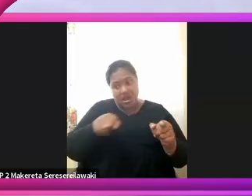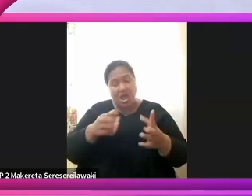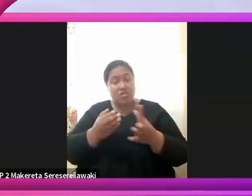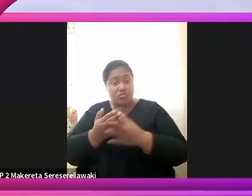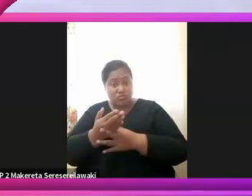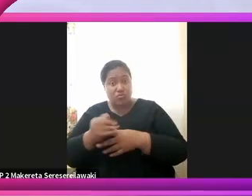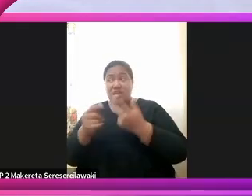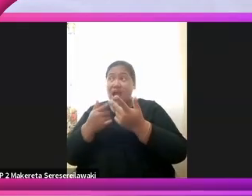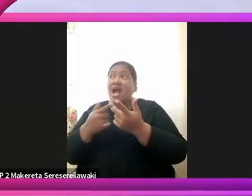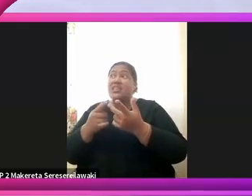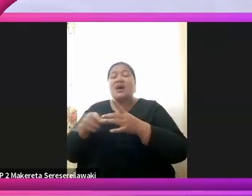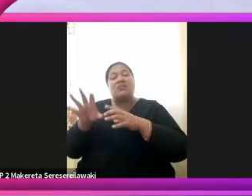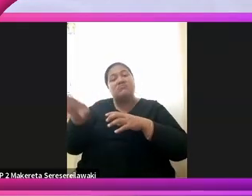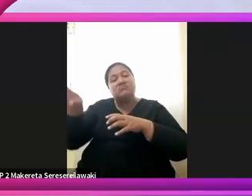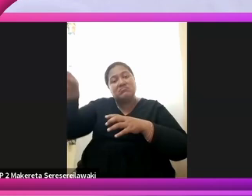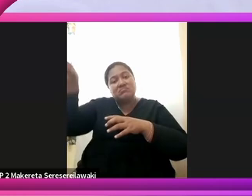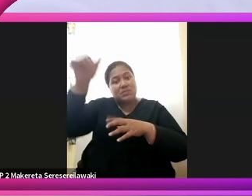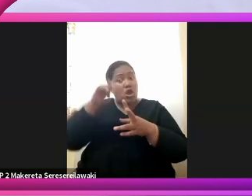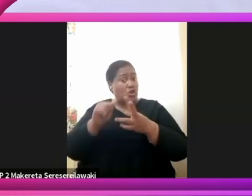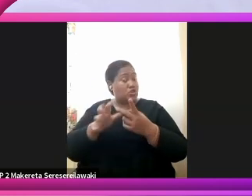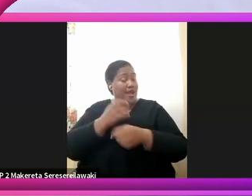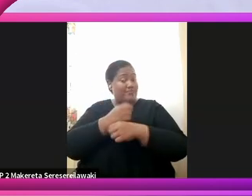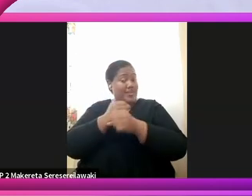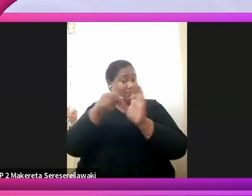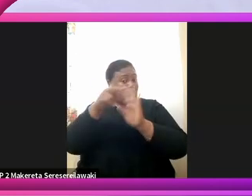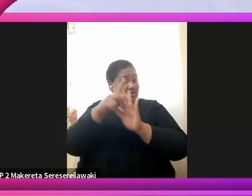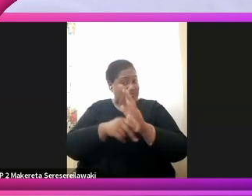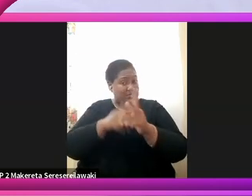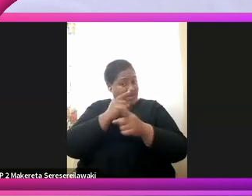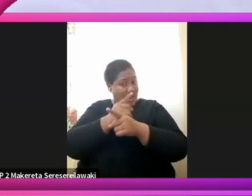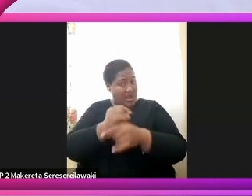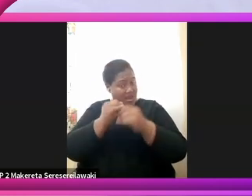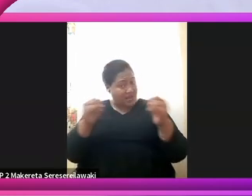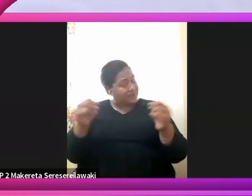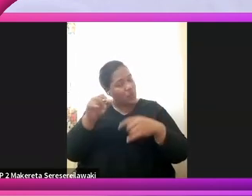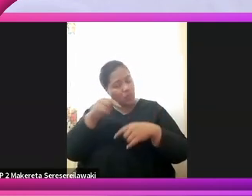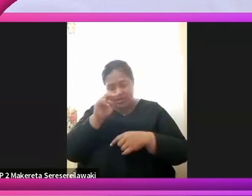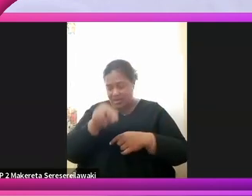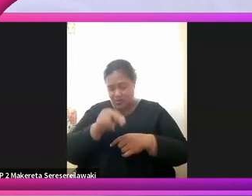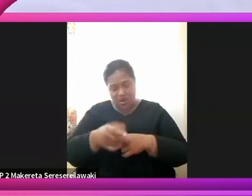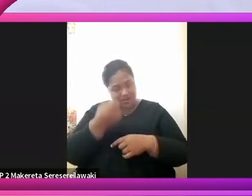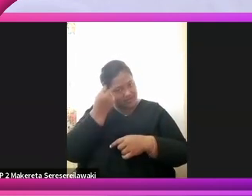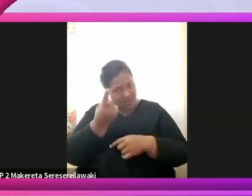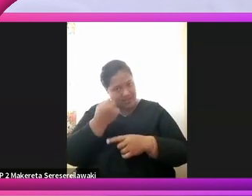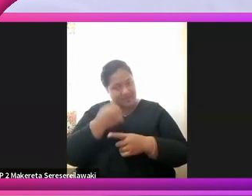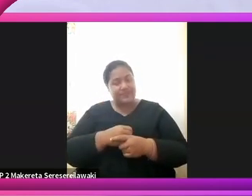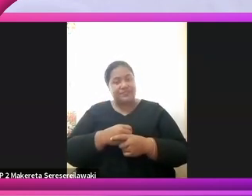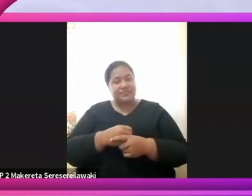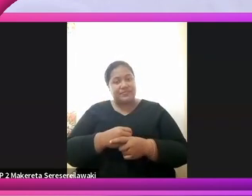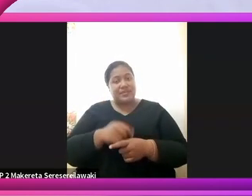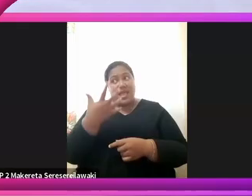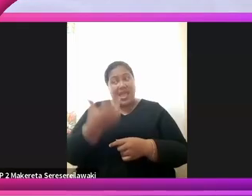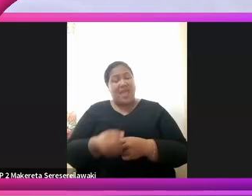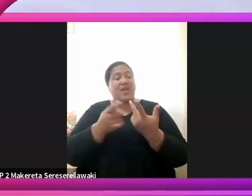peripheral, also the update policy and guidelines. And we have to understand that the epidemic of